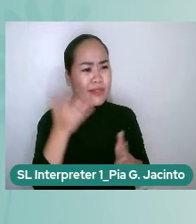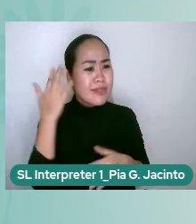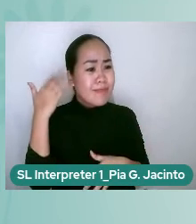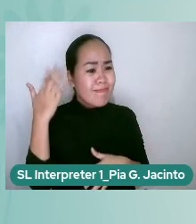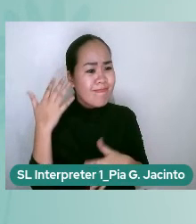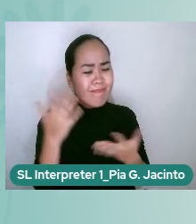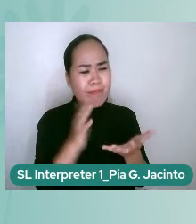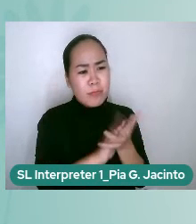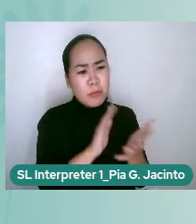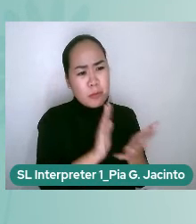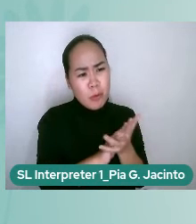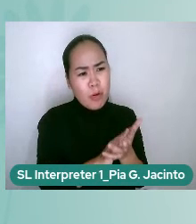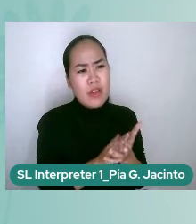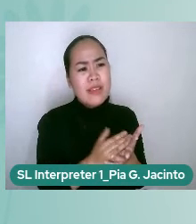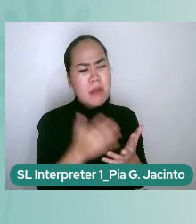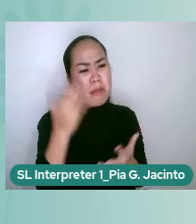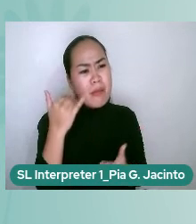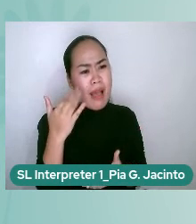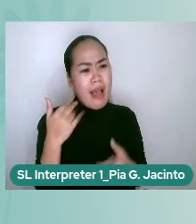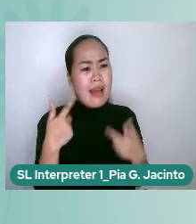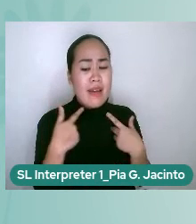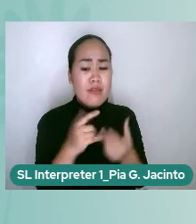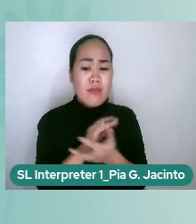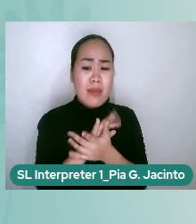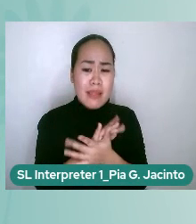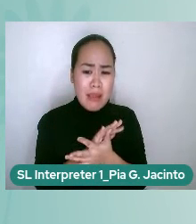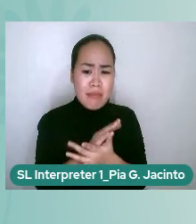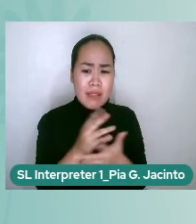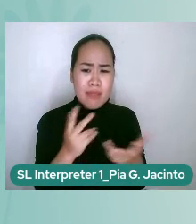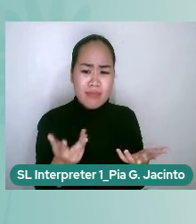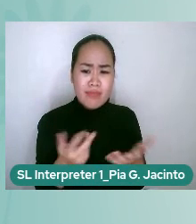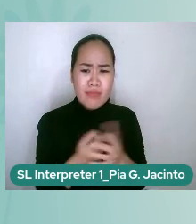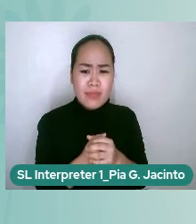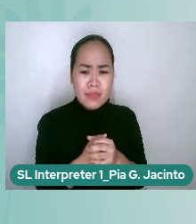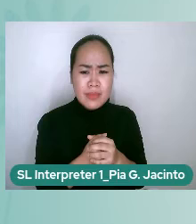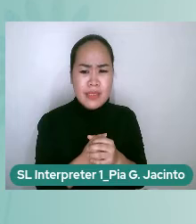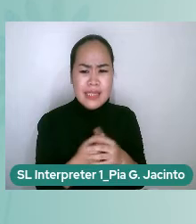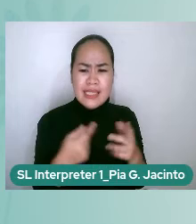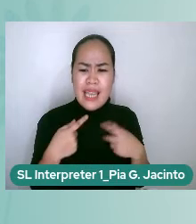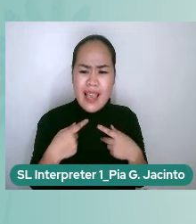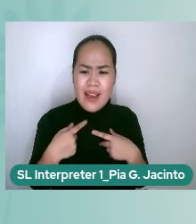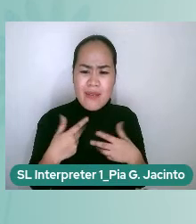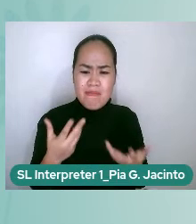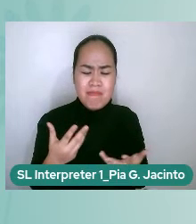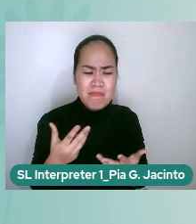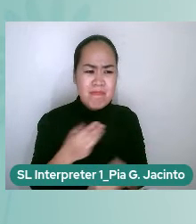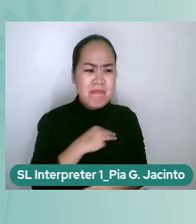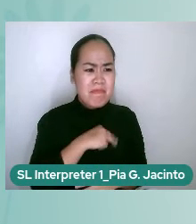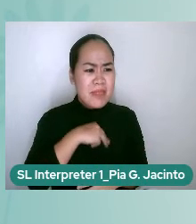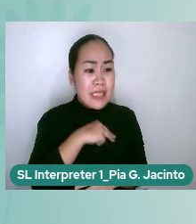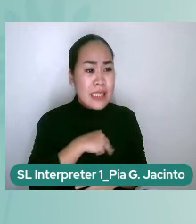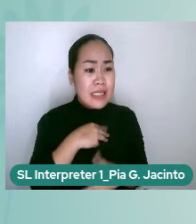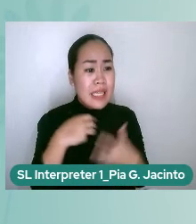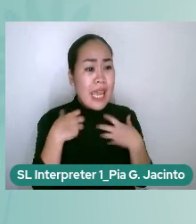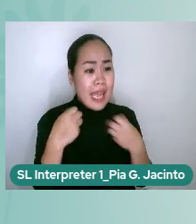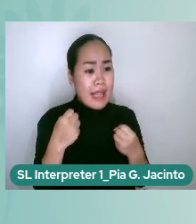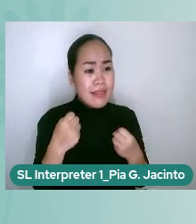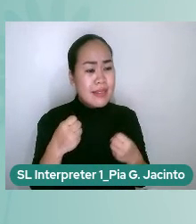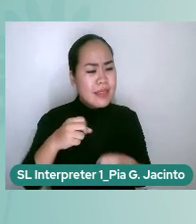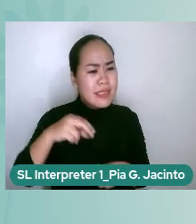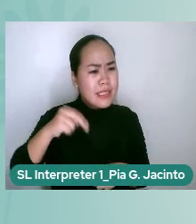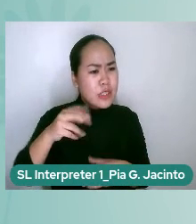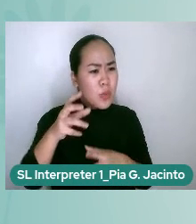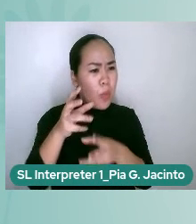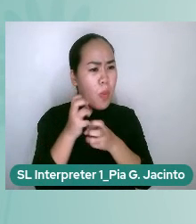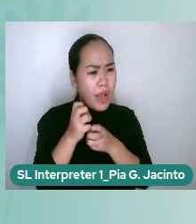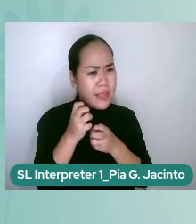because of the pandemic. However, the Ministry of Health is now looking at a catch-up program and to ensure that